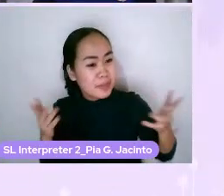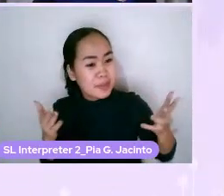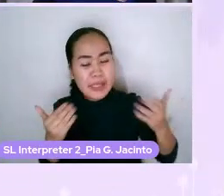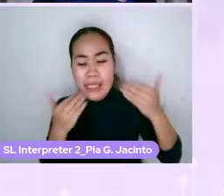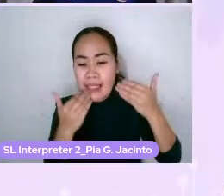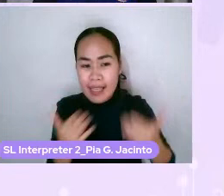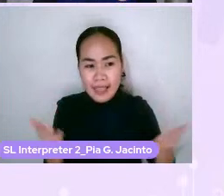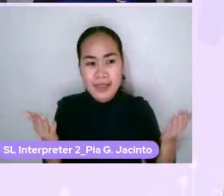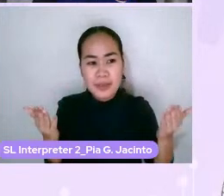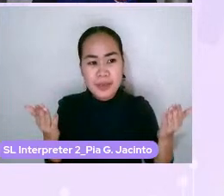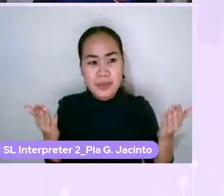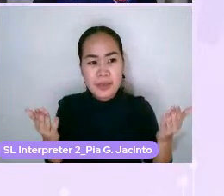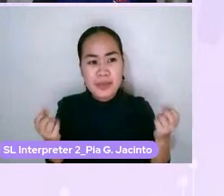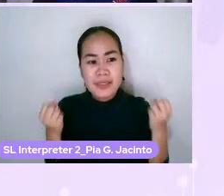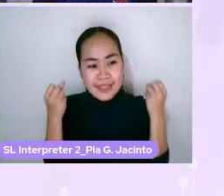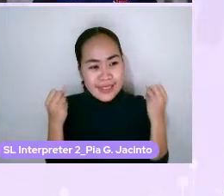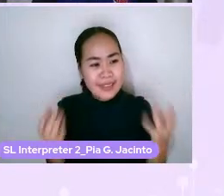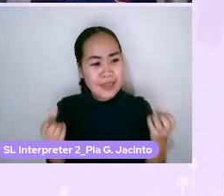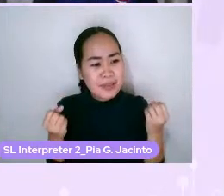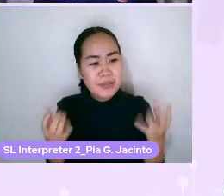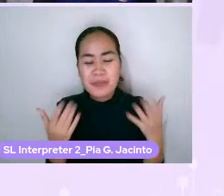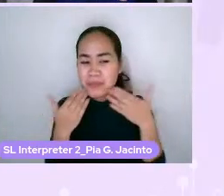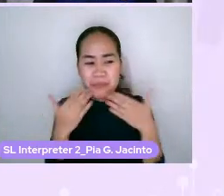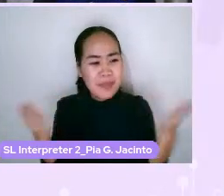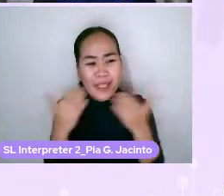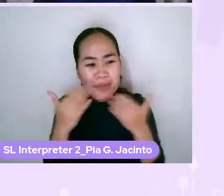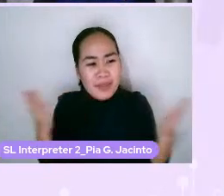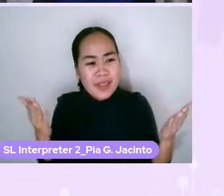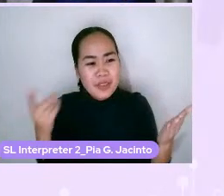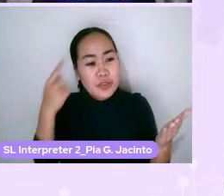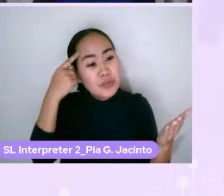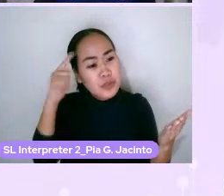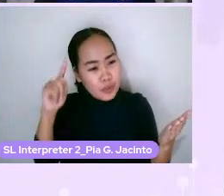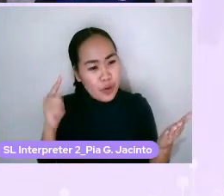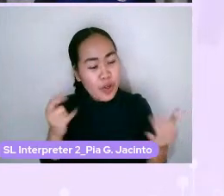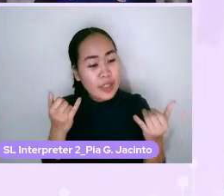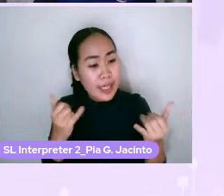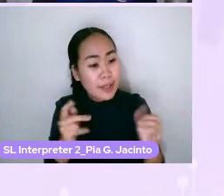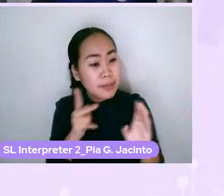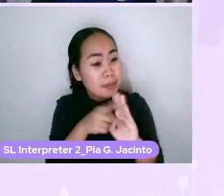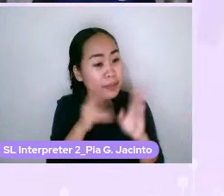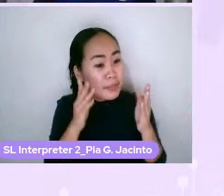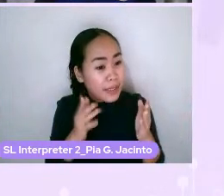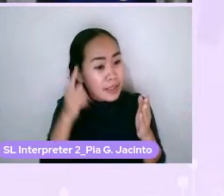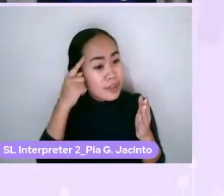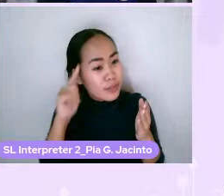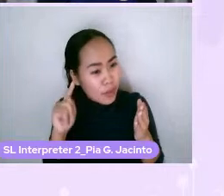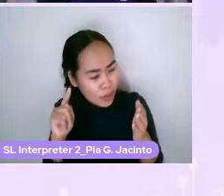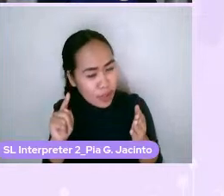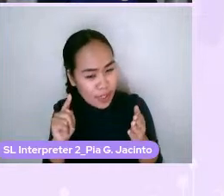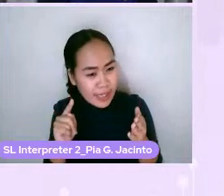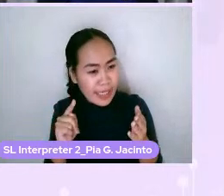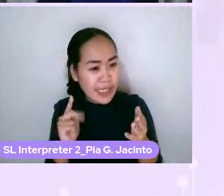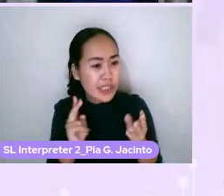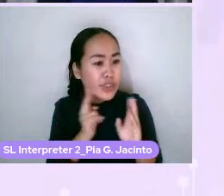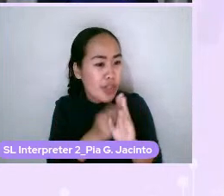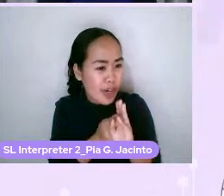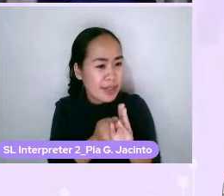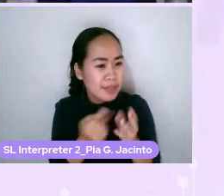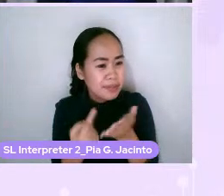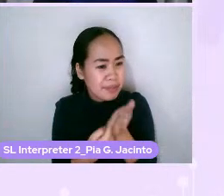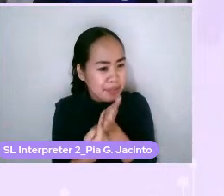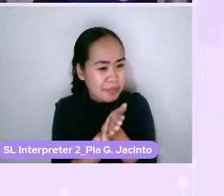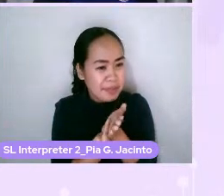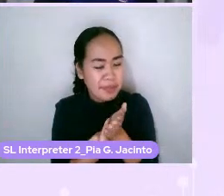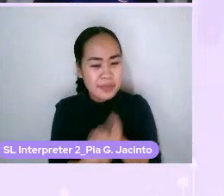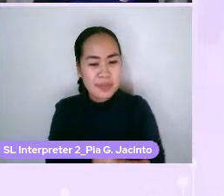po. Maraming salamat din sa ating participants for being active in our discussion. We had